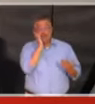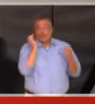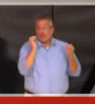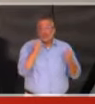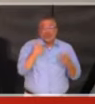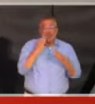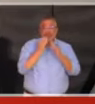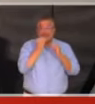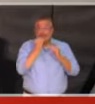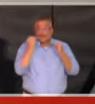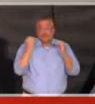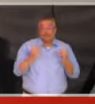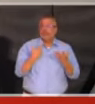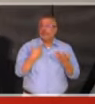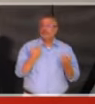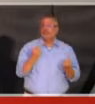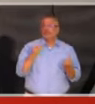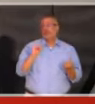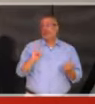night.